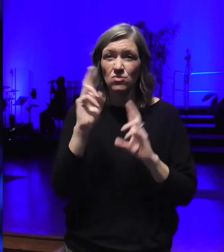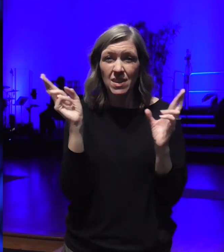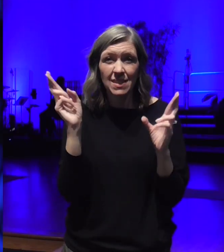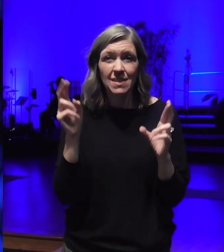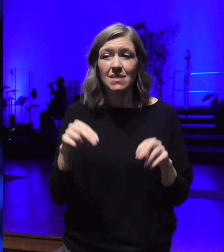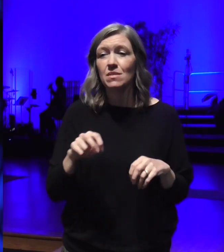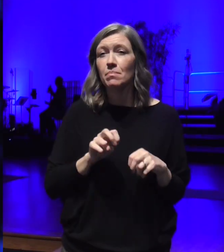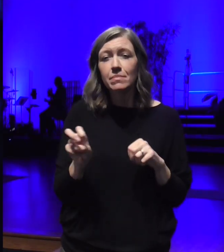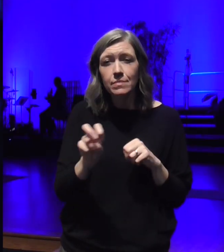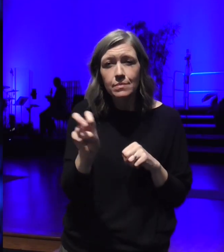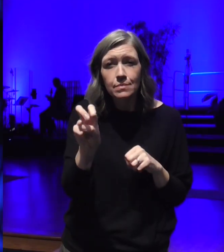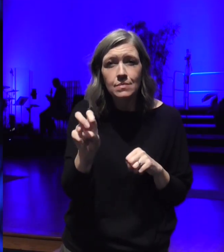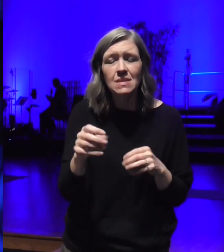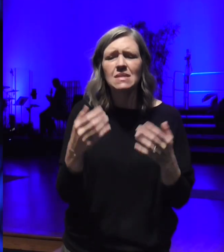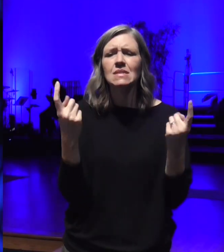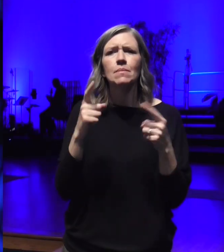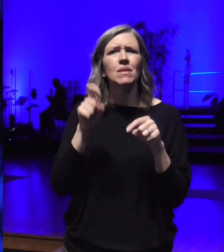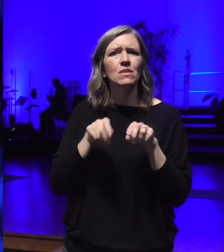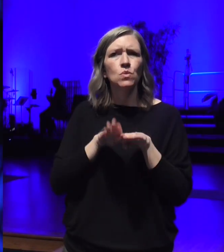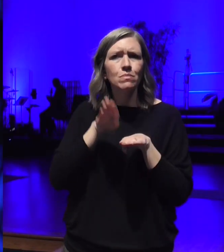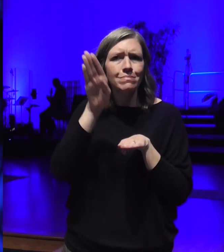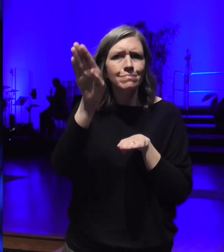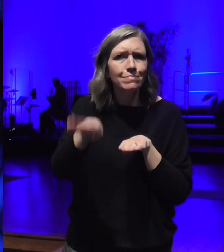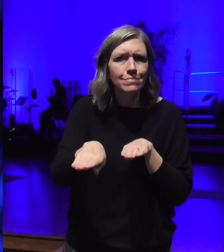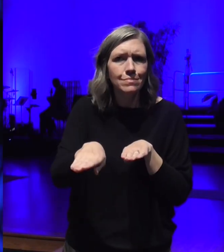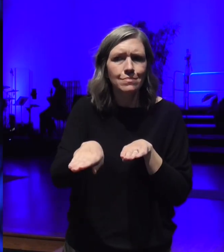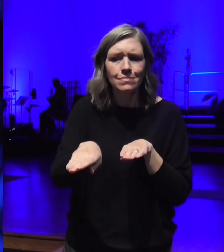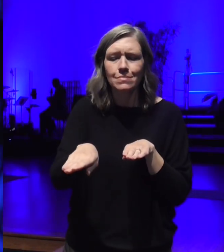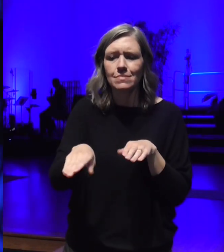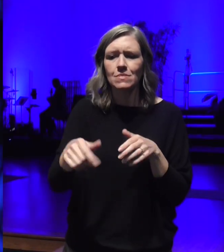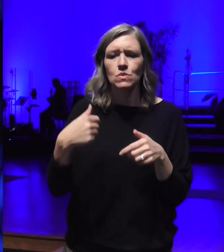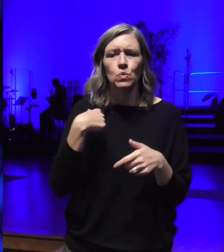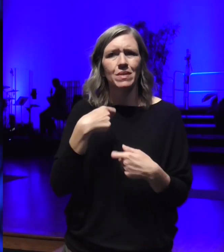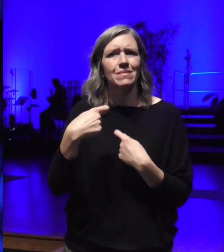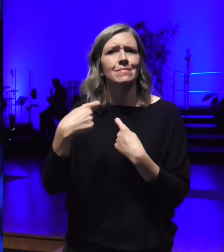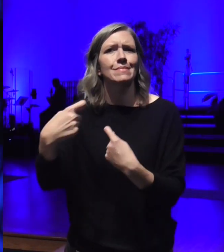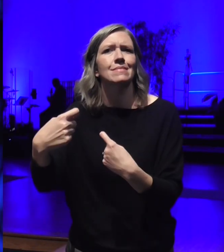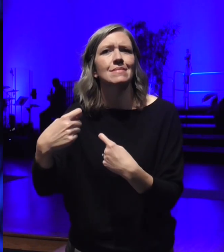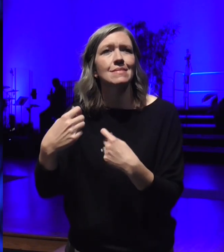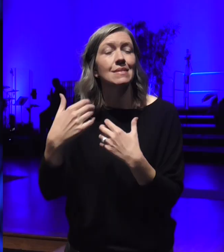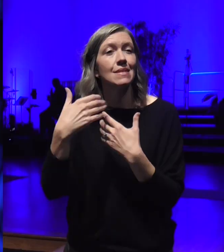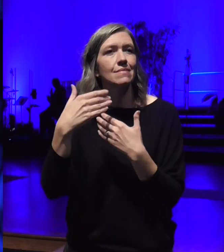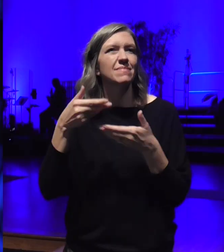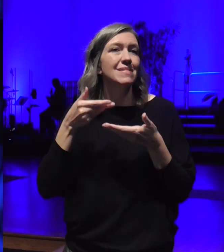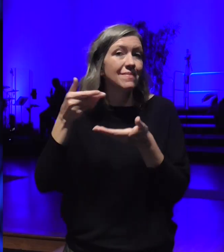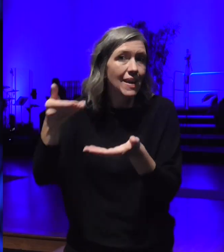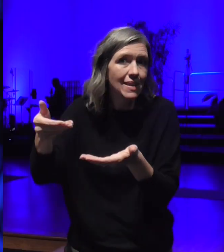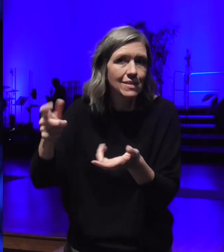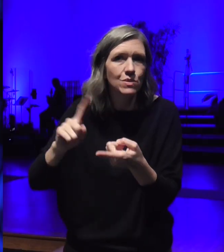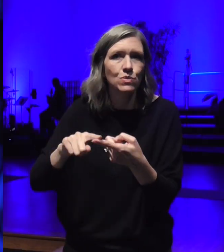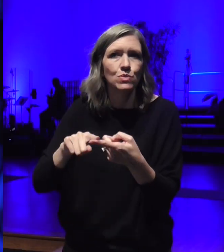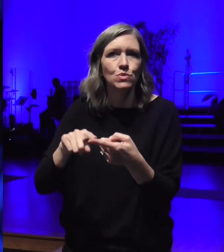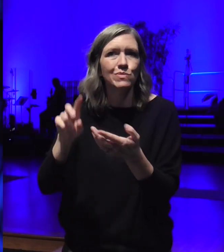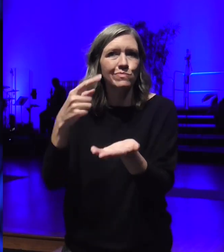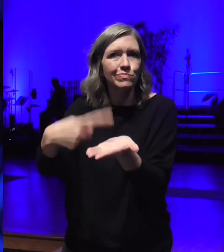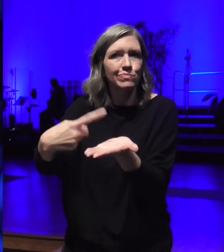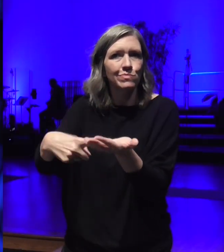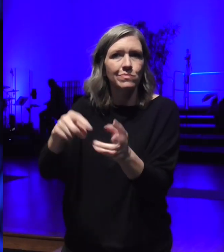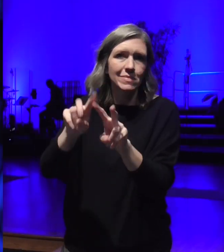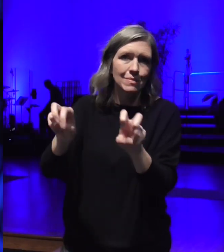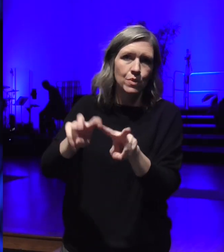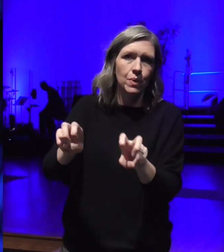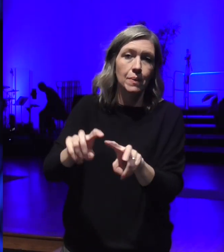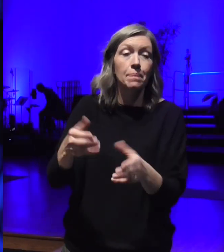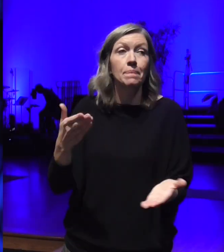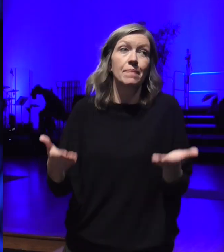passageway, a threshold crossing, something that we are being invited to step into. But perhaps there